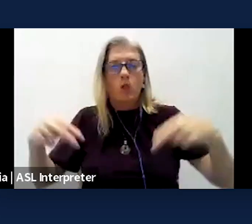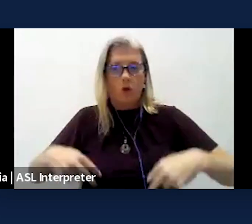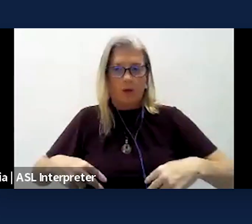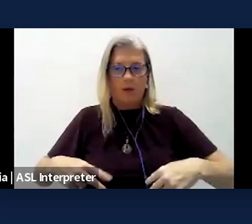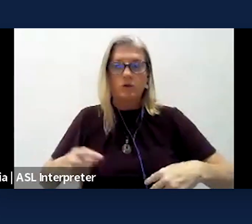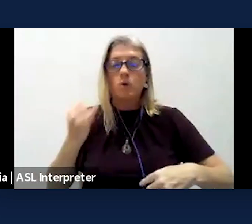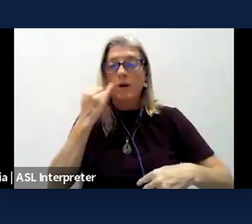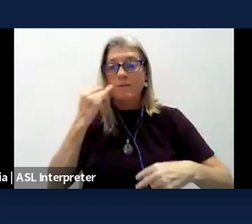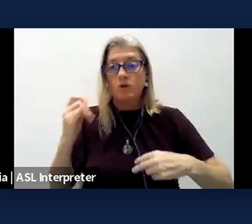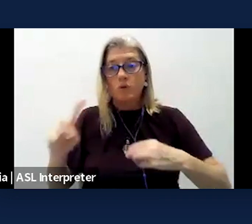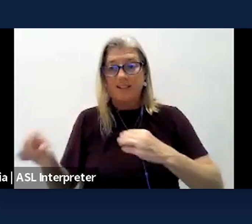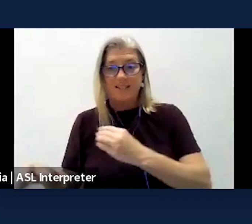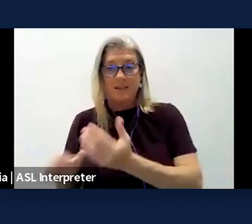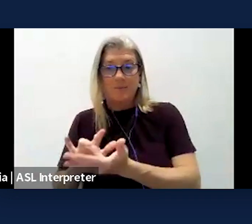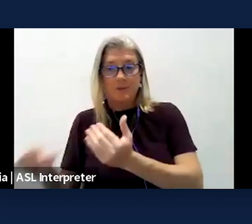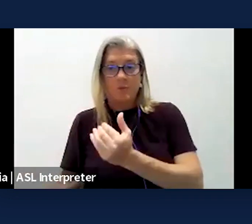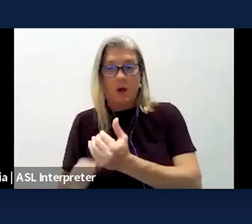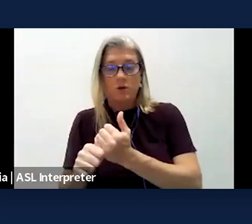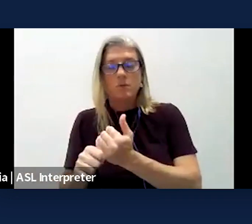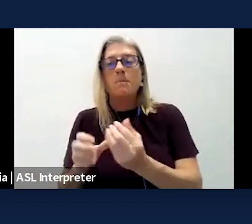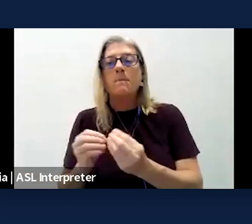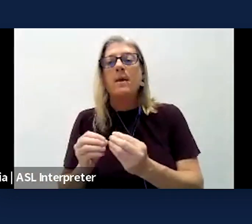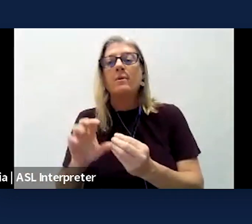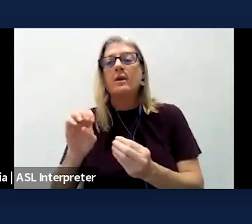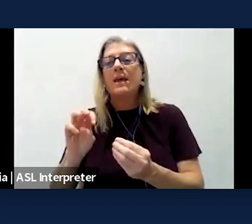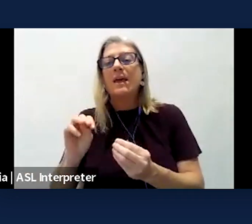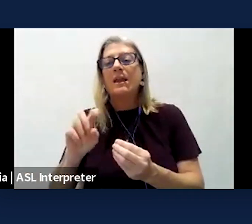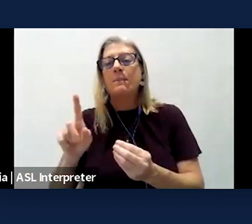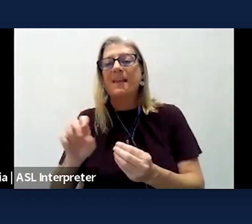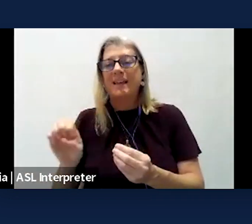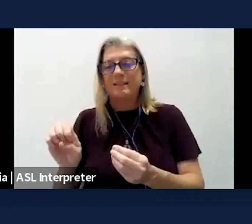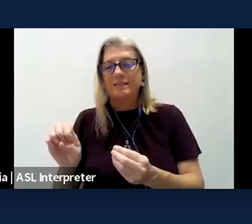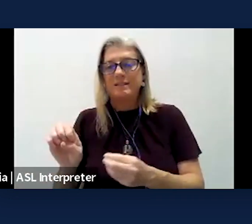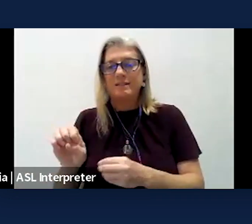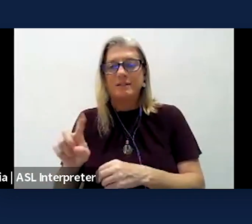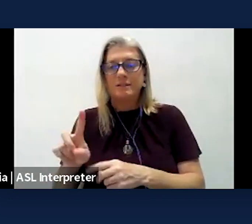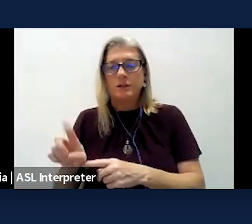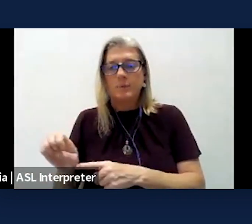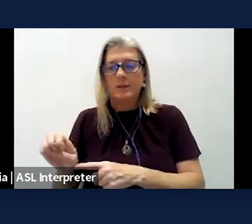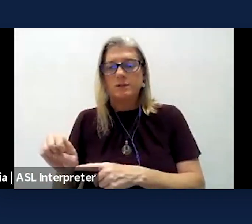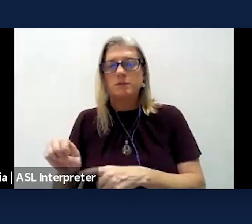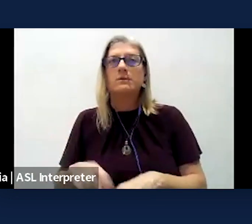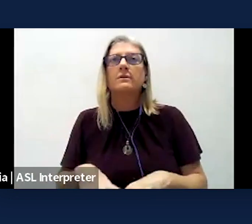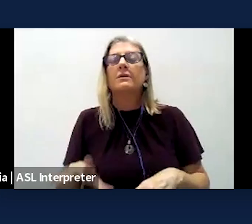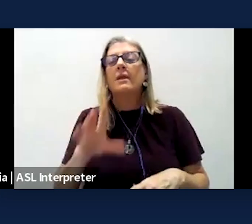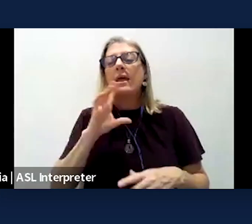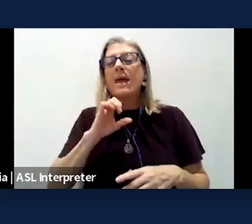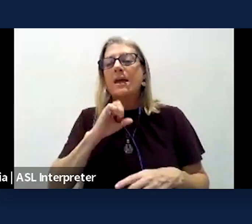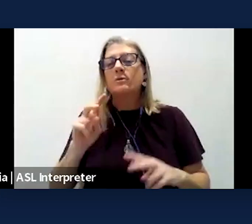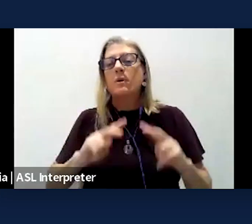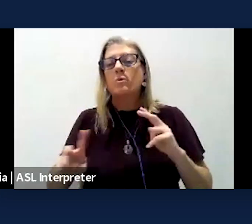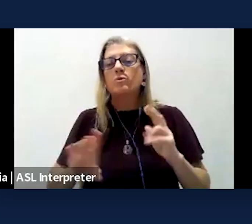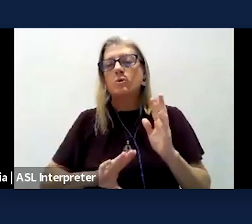if you're doing a suppository, maybe upping it to NMEs. Another thing with aging that I oftentimes see is people start developing